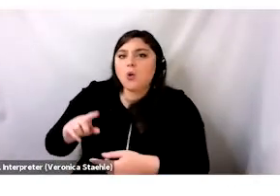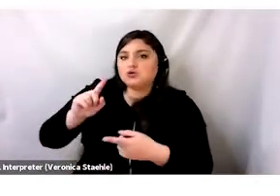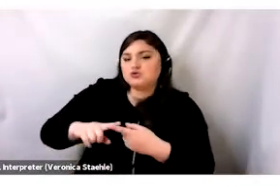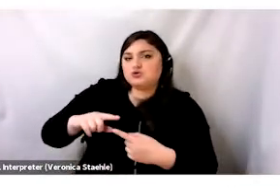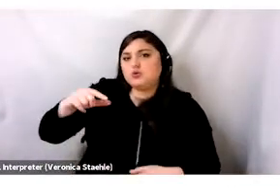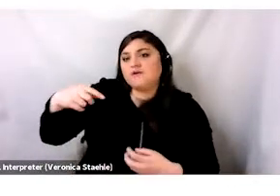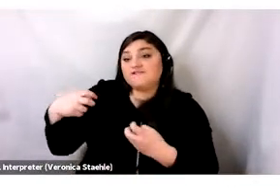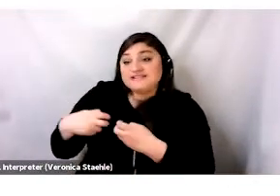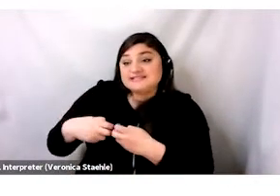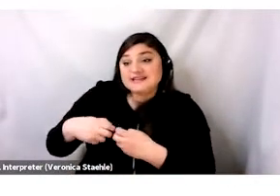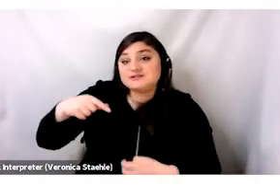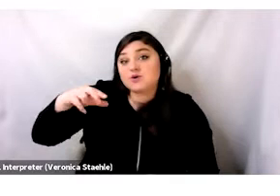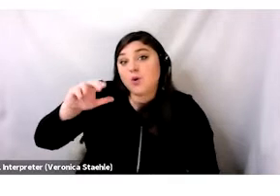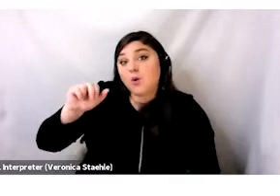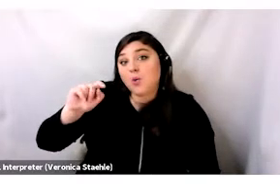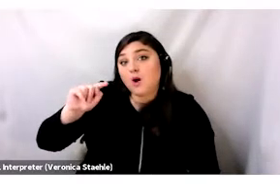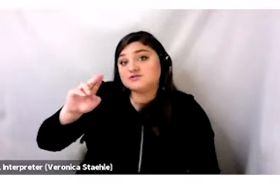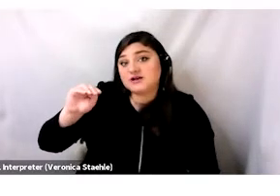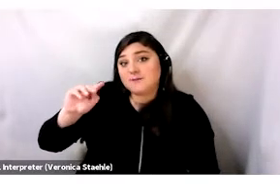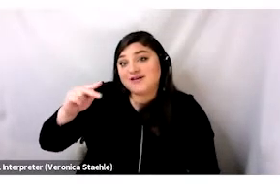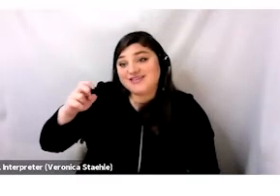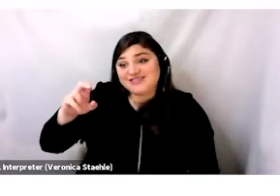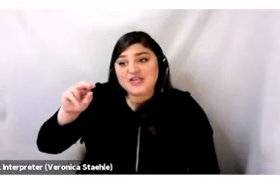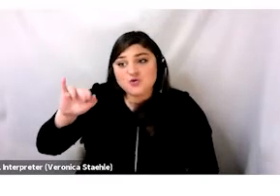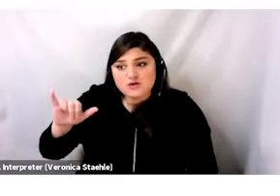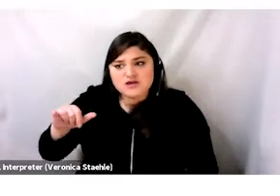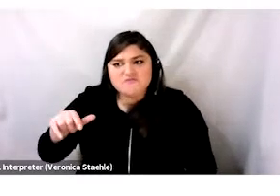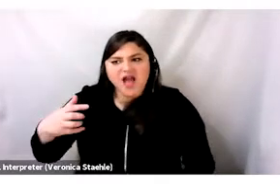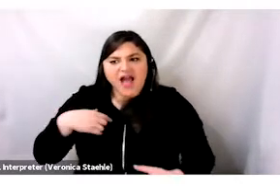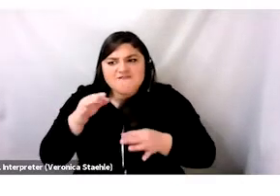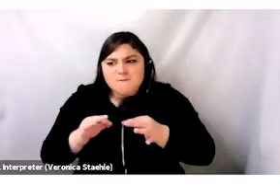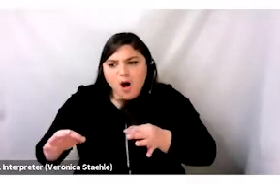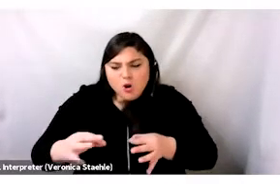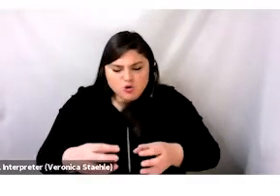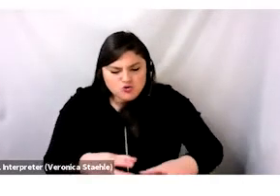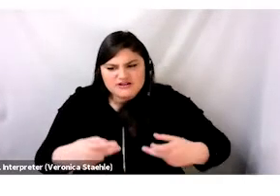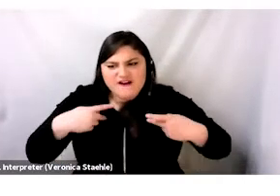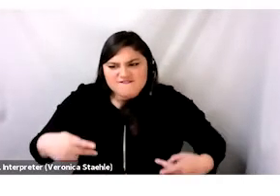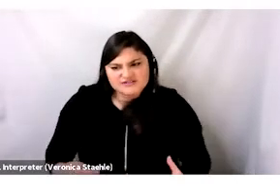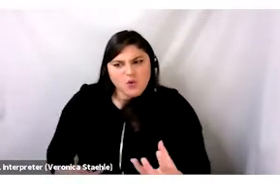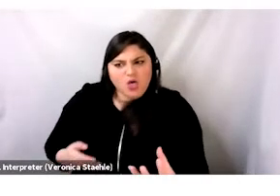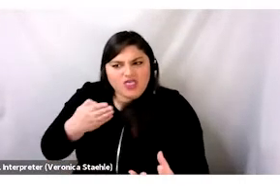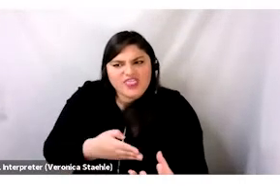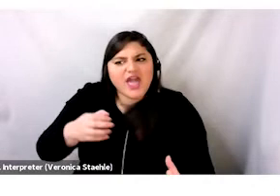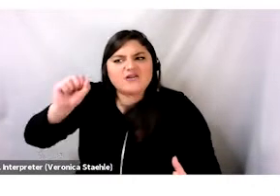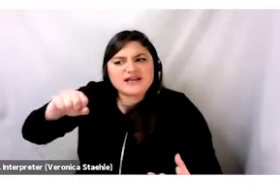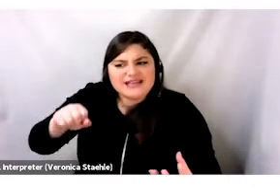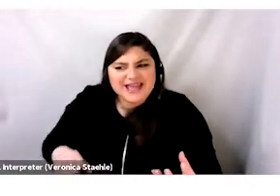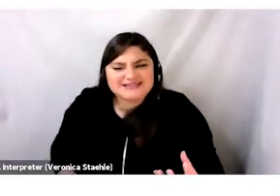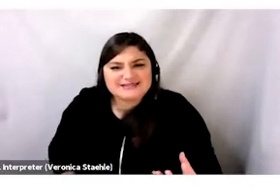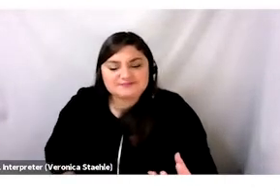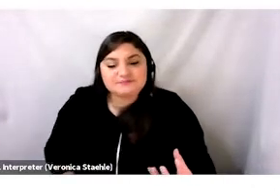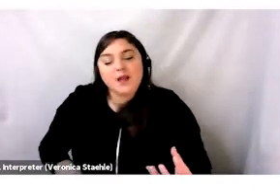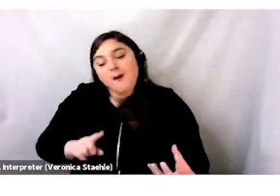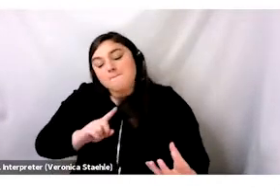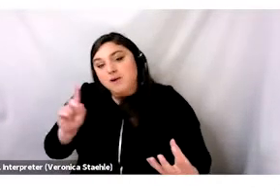not a cup of tea. It is actually sunlight. It is soil. It is the energy